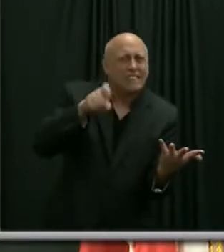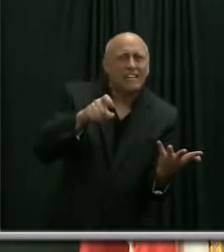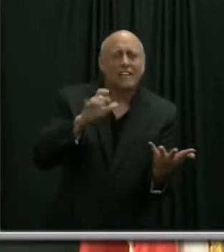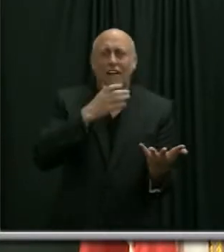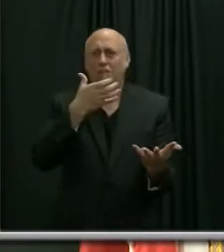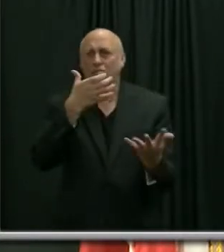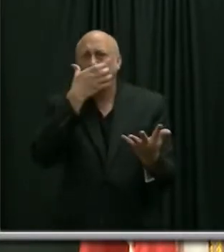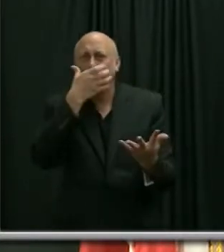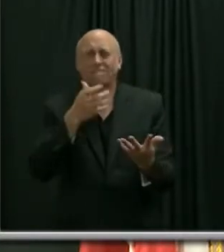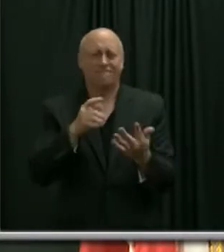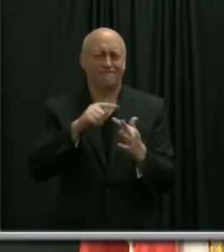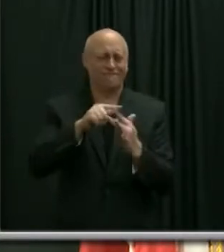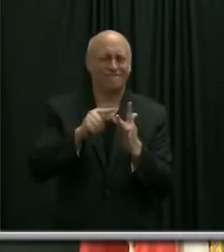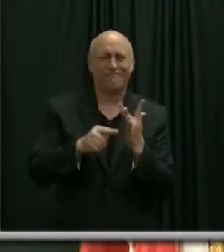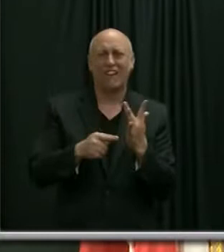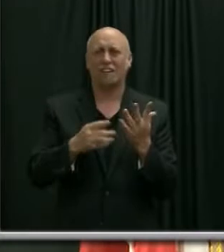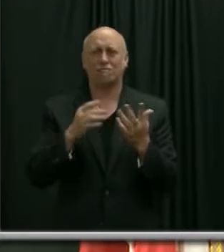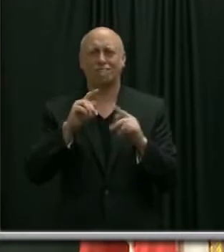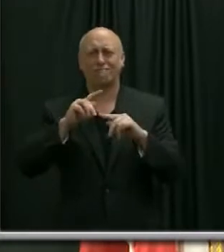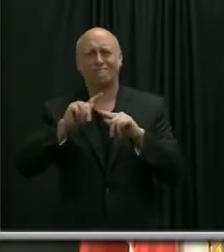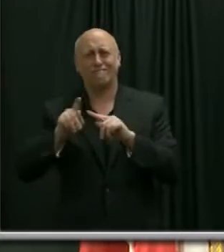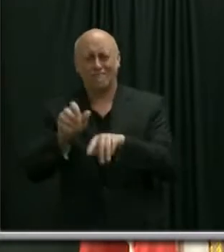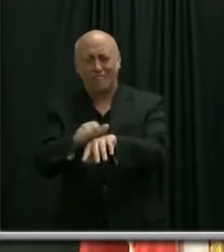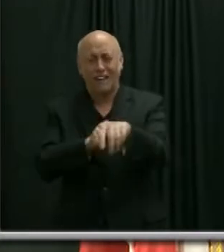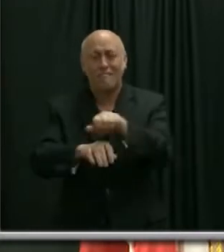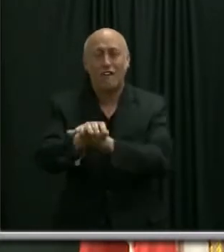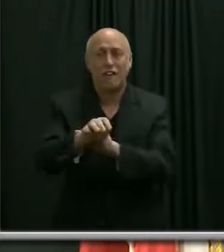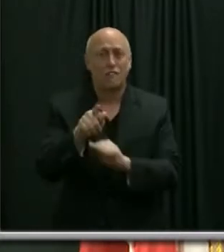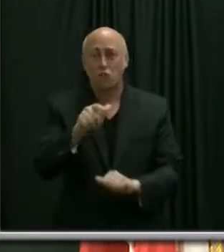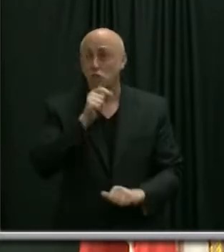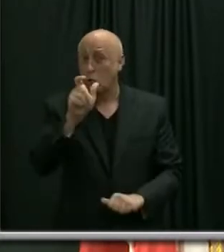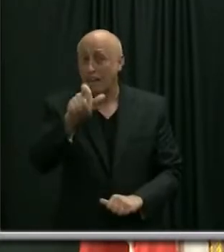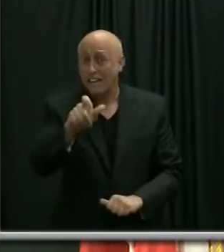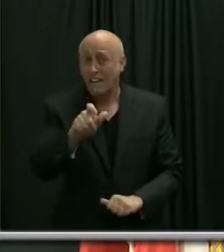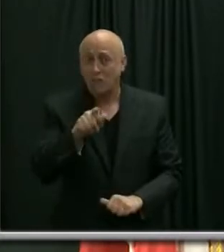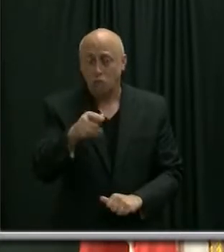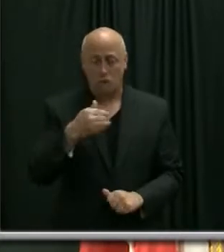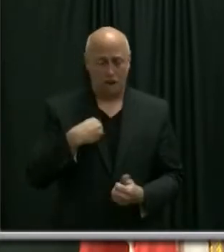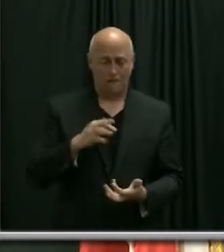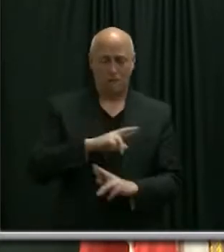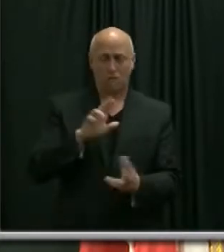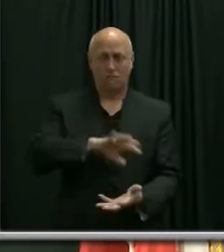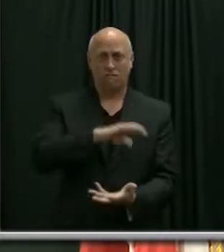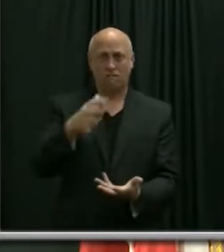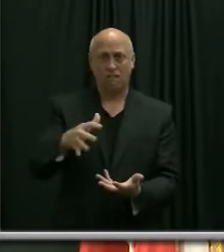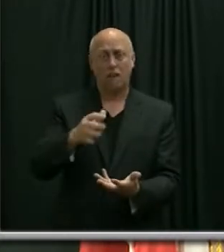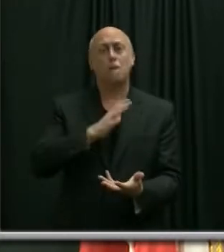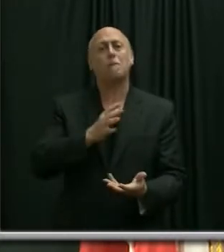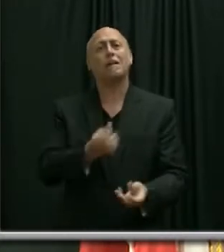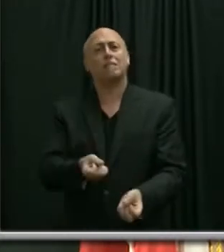for our assessment centers as well as our first responders. Please feel free to visit our website,